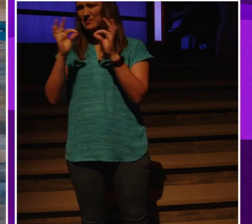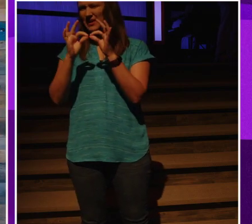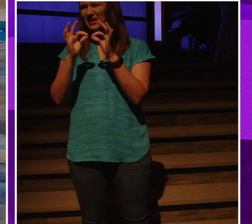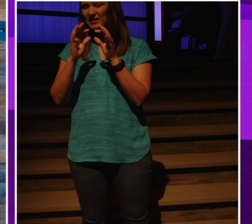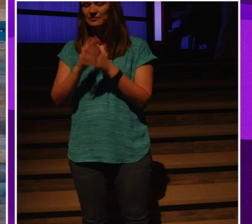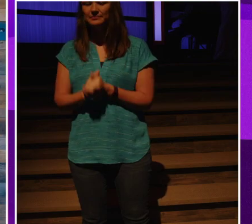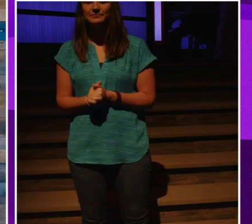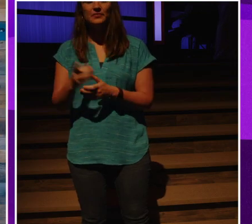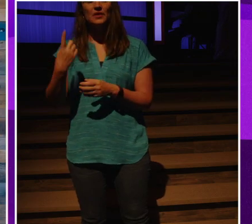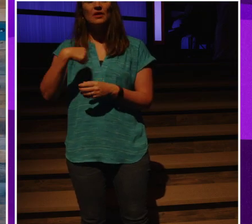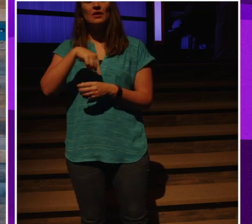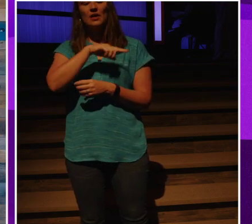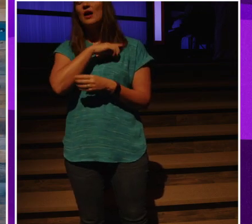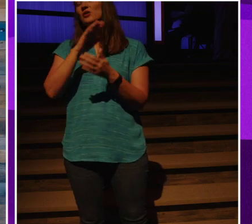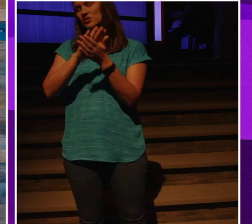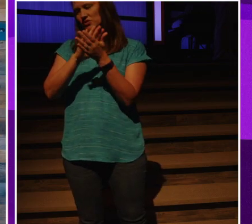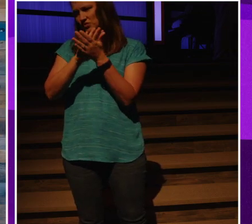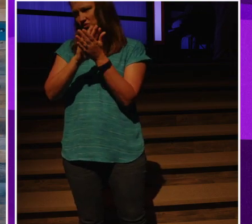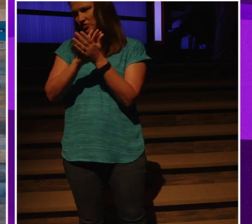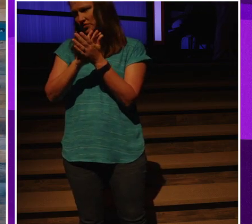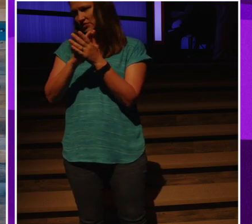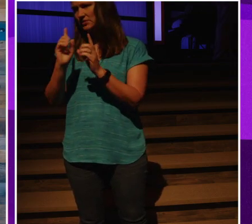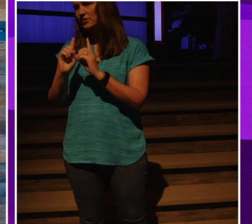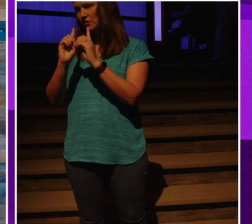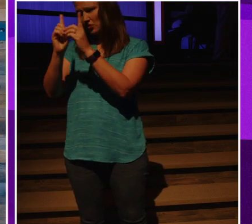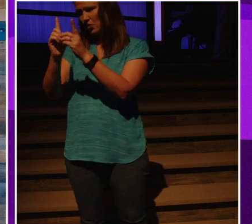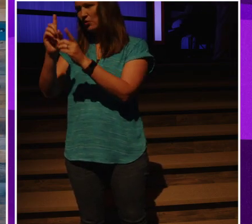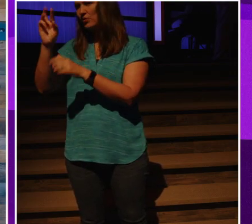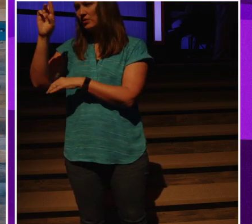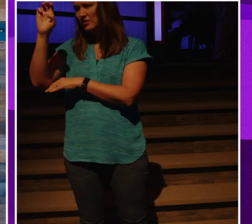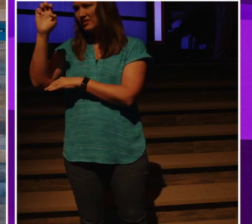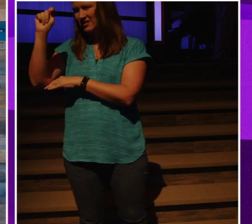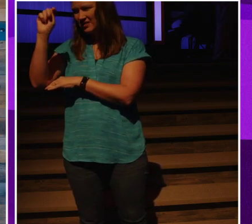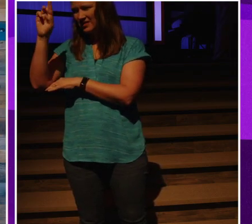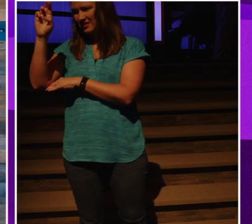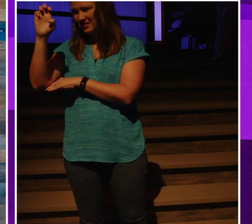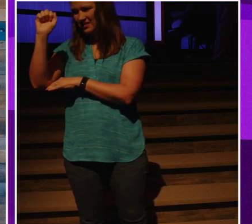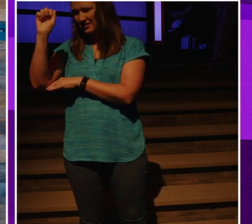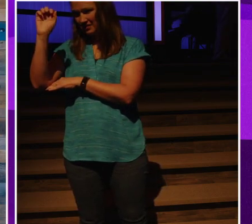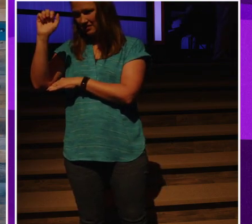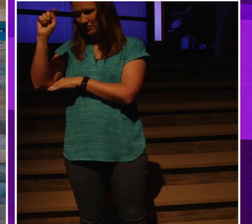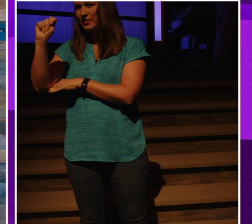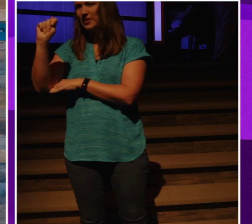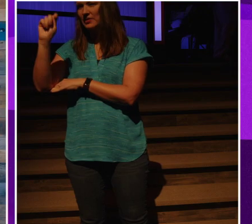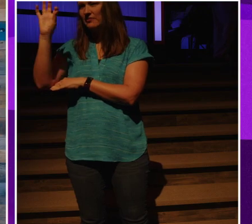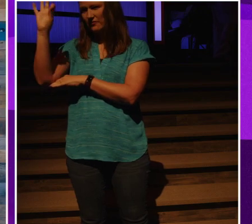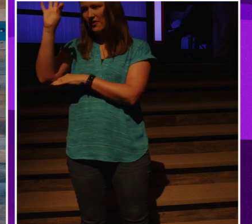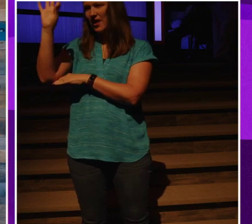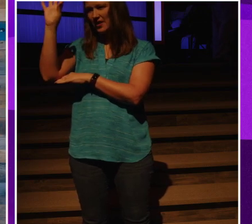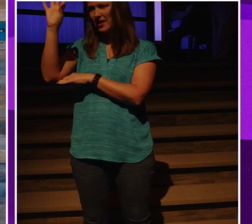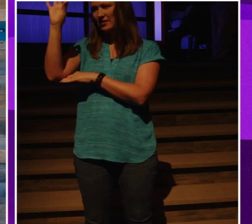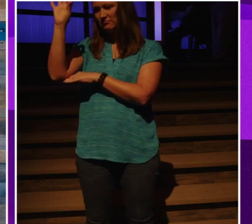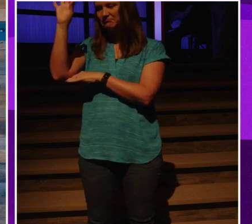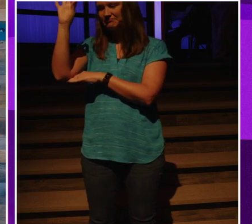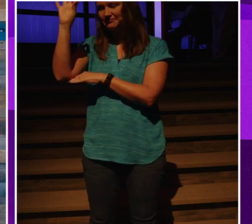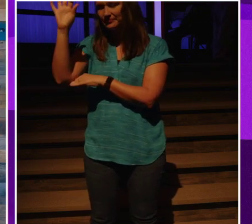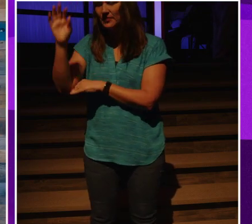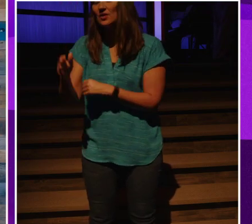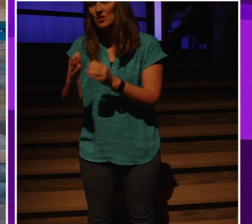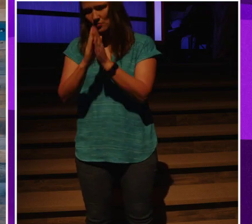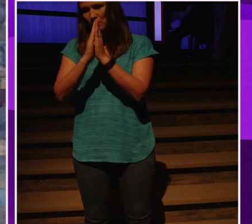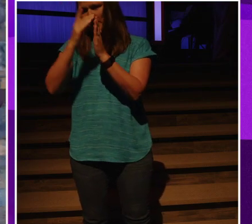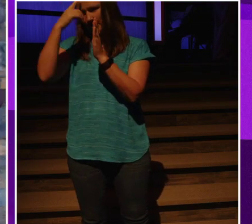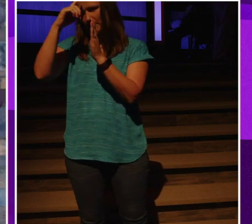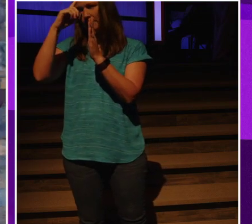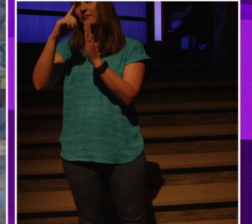Our students will be leaving for fall retreat this Friday at 6 p.m. We will meet in front of the student entrance. Please be in prayer for us while we are